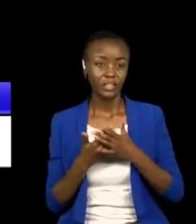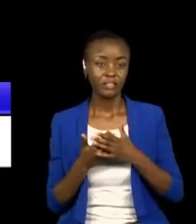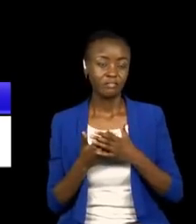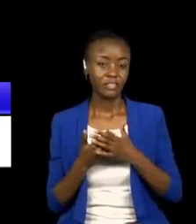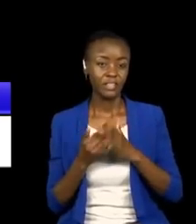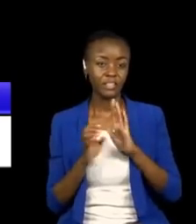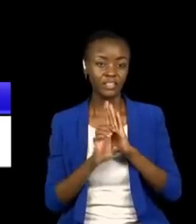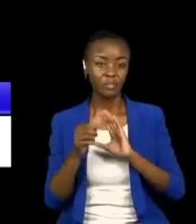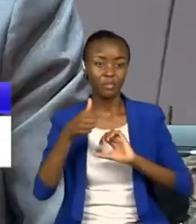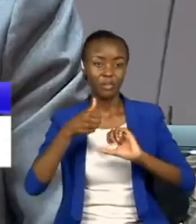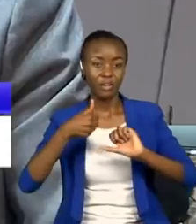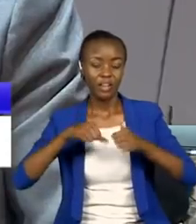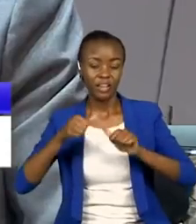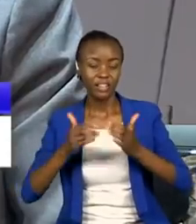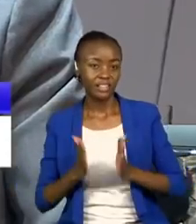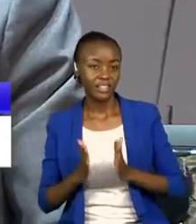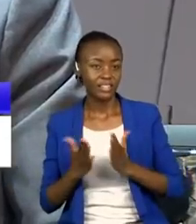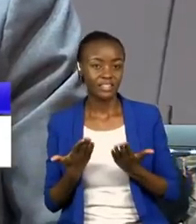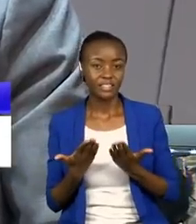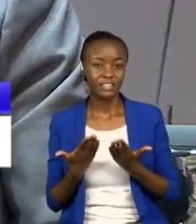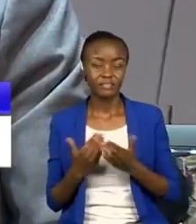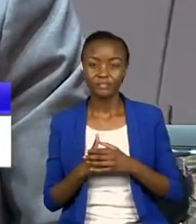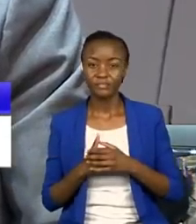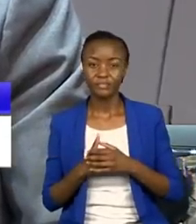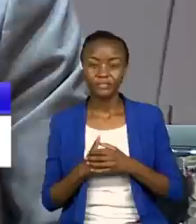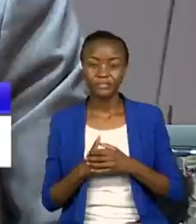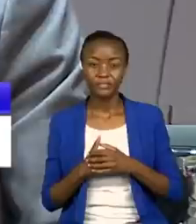celebrities like actors, you know.